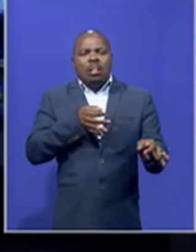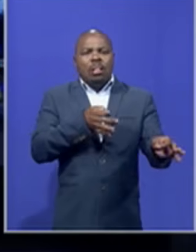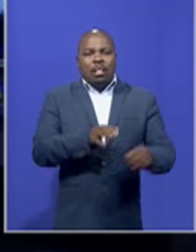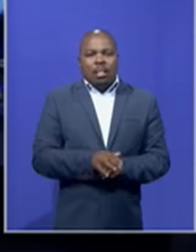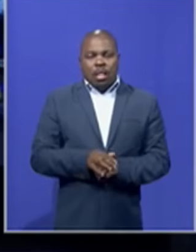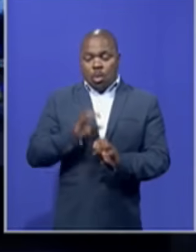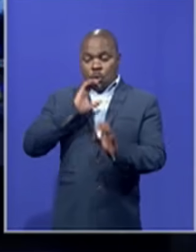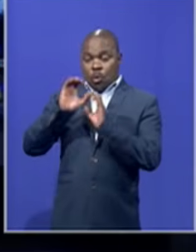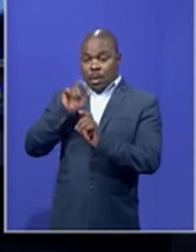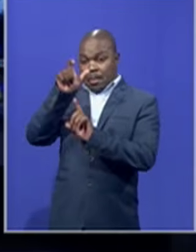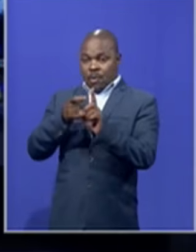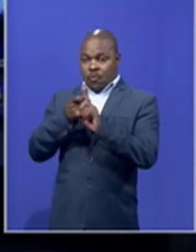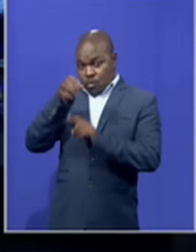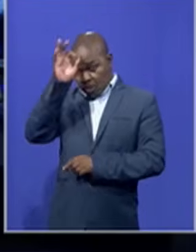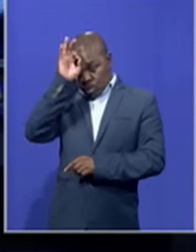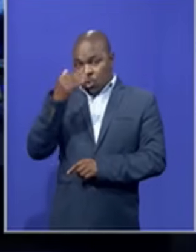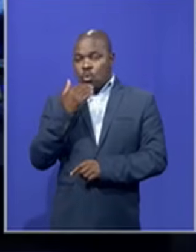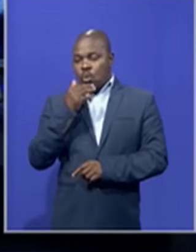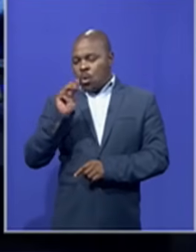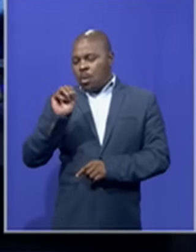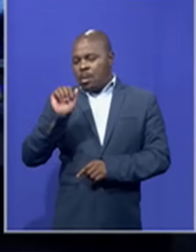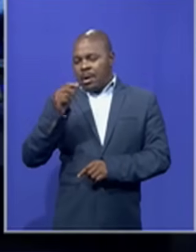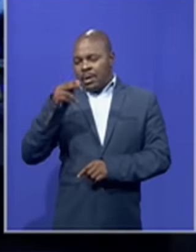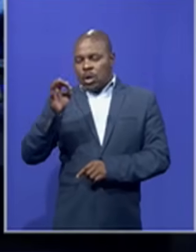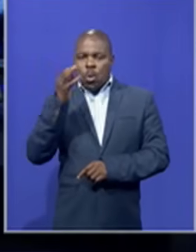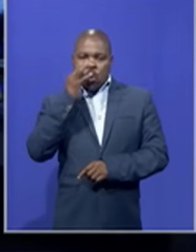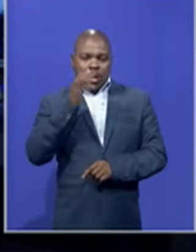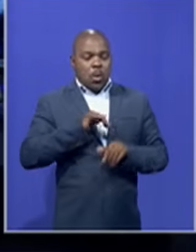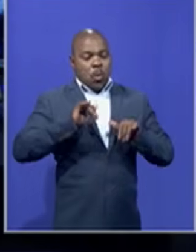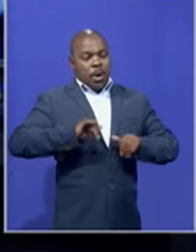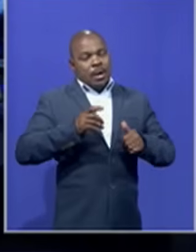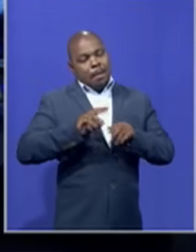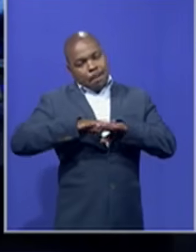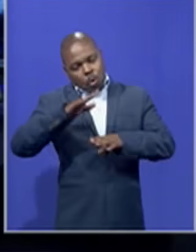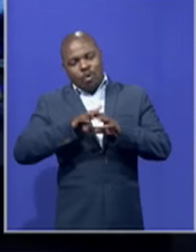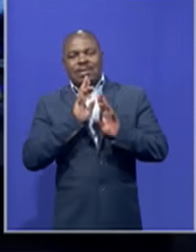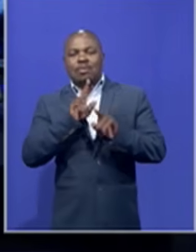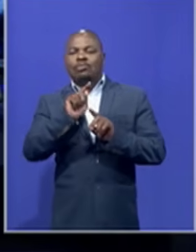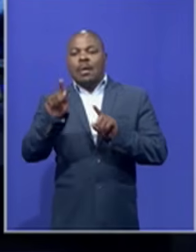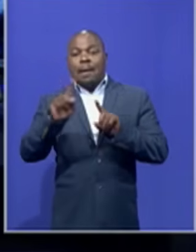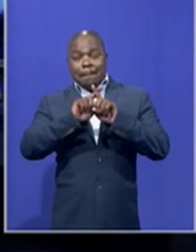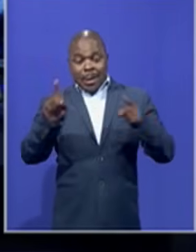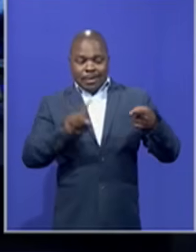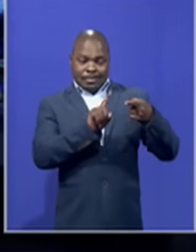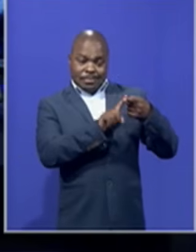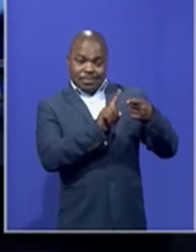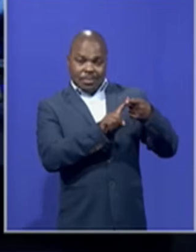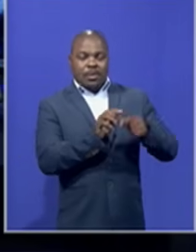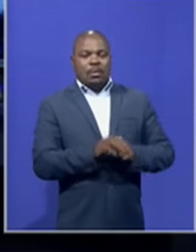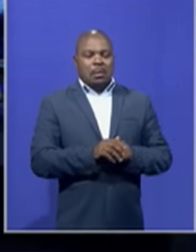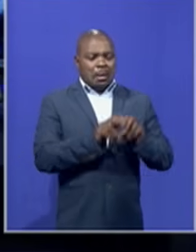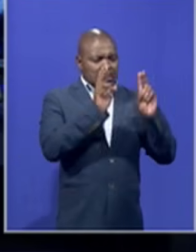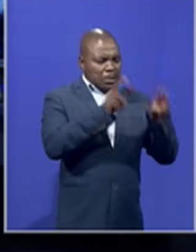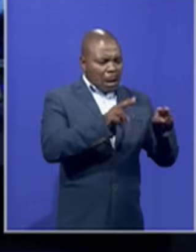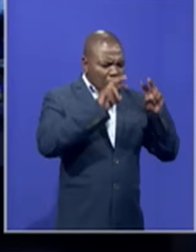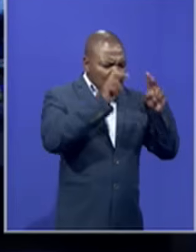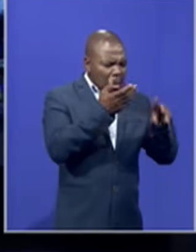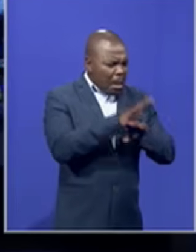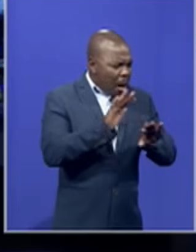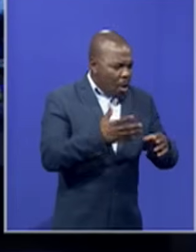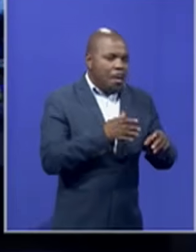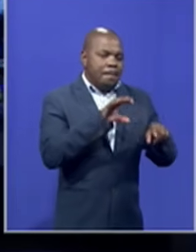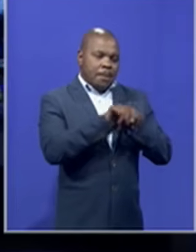Brigadier Tlenda Mathe o arabetse ka le reng ho sa emetswe sephetho sa diteko tse fapaneng tse entsweng le ha o le jwalo sephetho sa diteko tsa ka mora lefu sona se